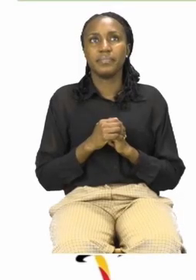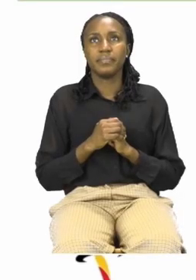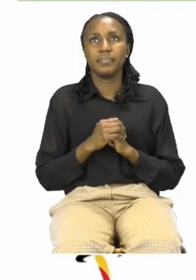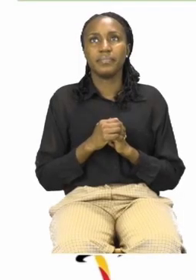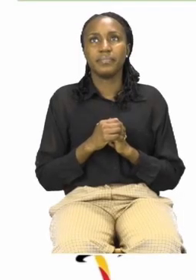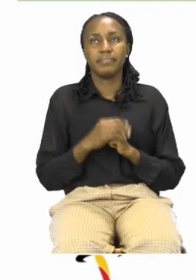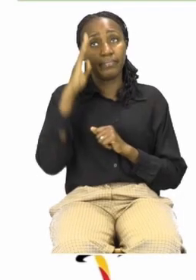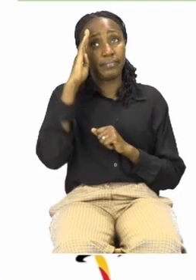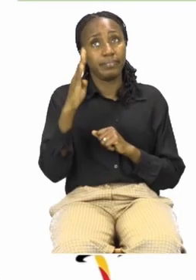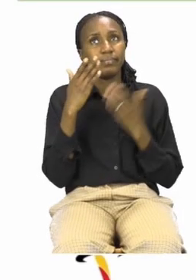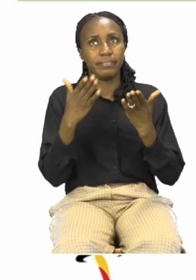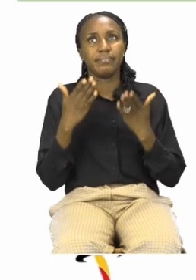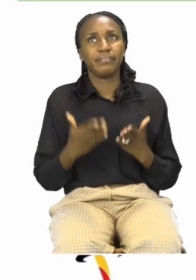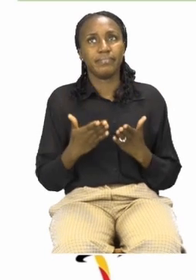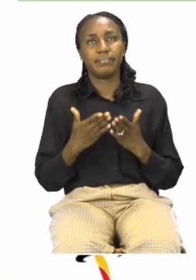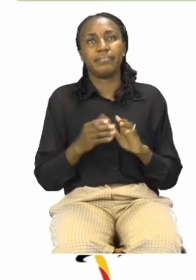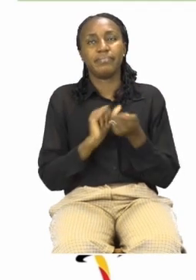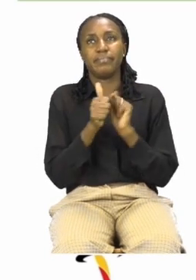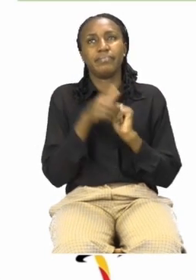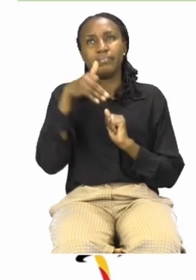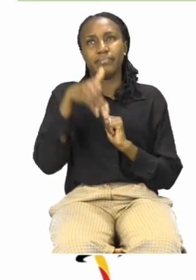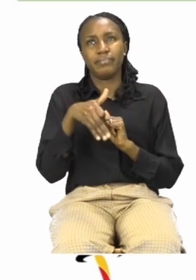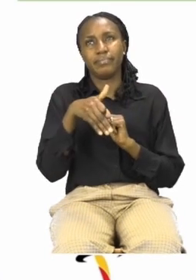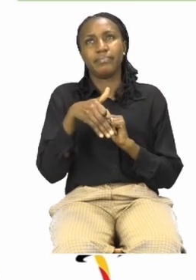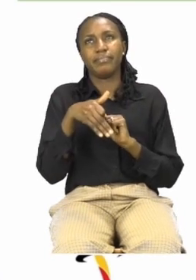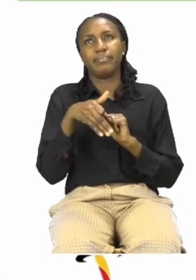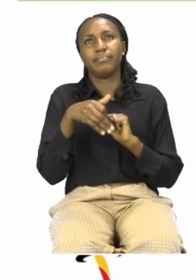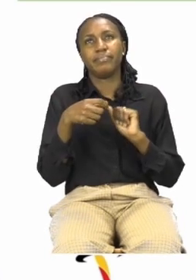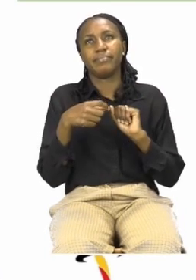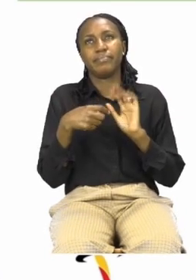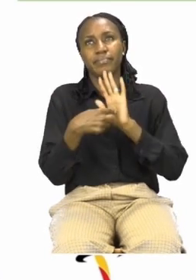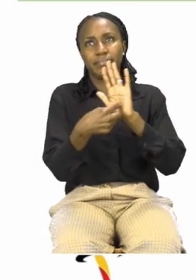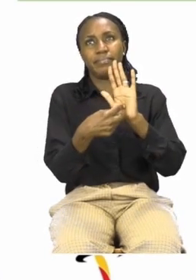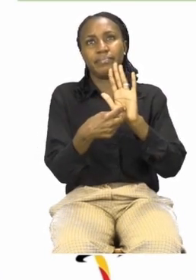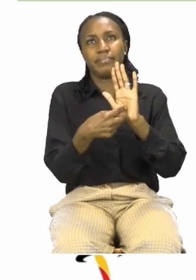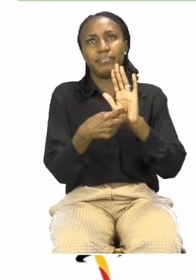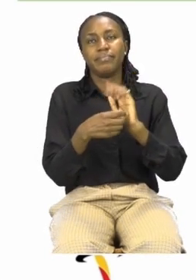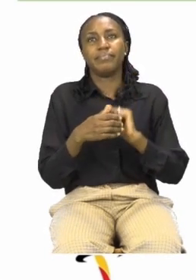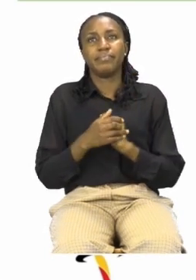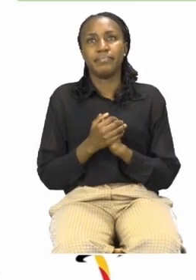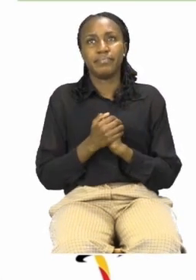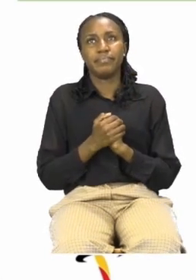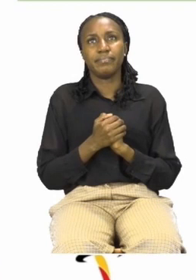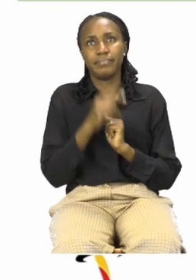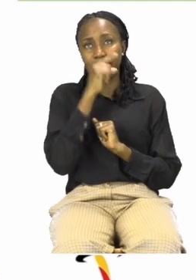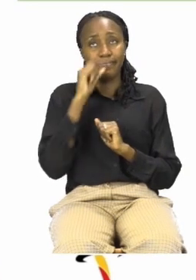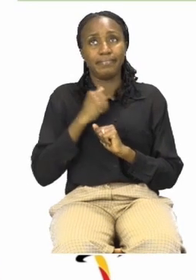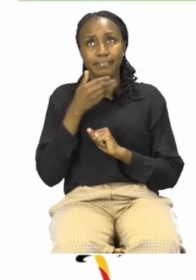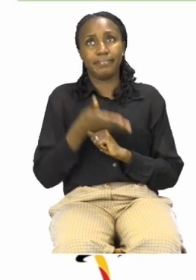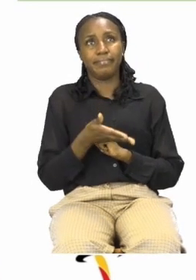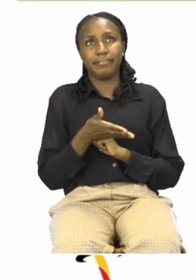Good day and welcome to this edition of the 2021 Namibia Annual Sports Expo. My name is Andrew